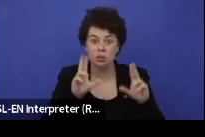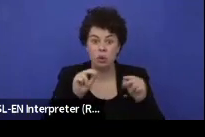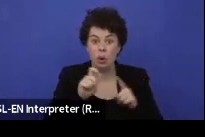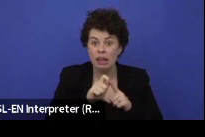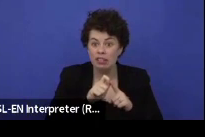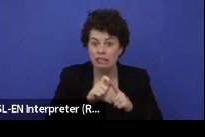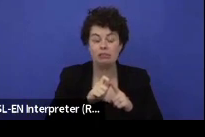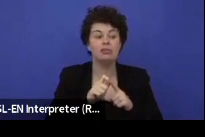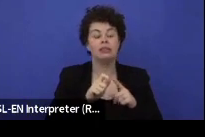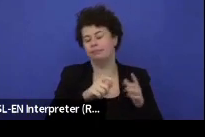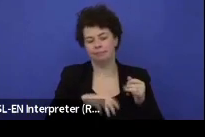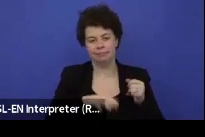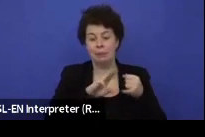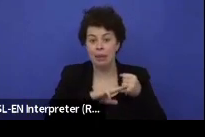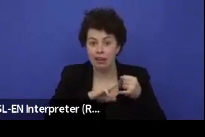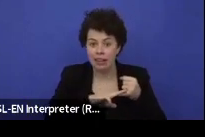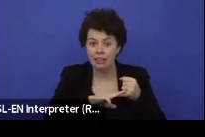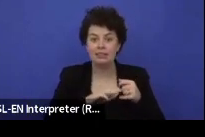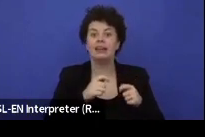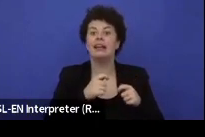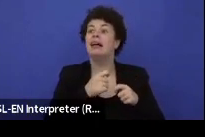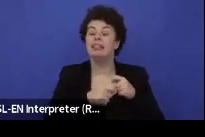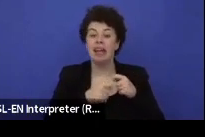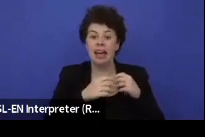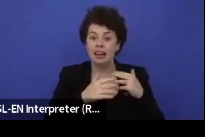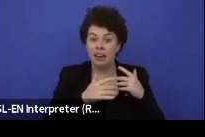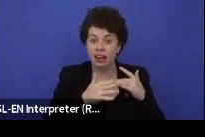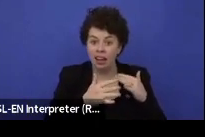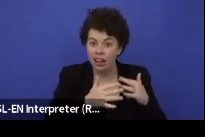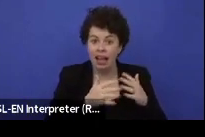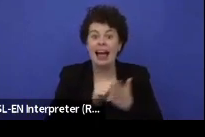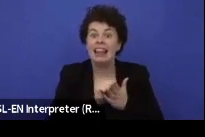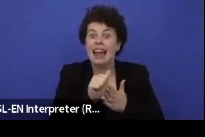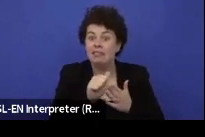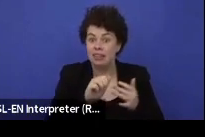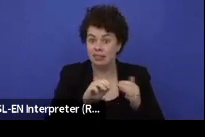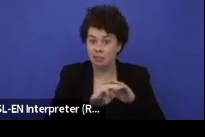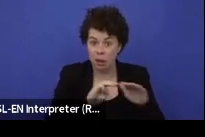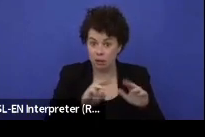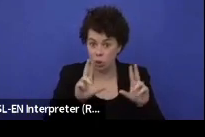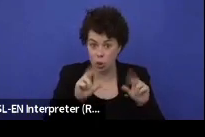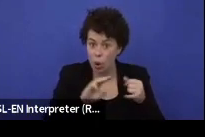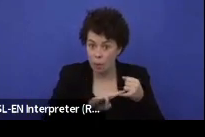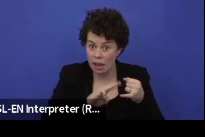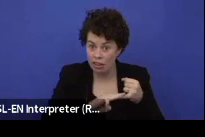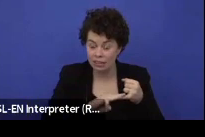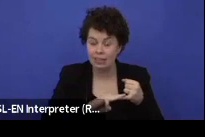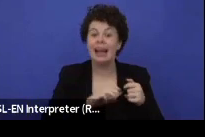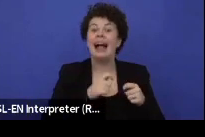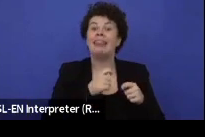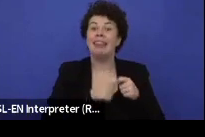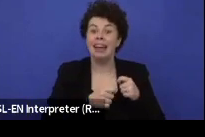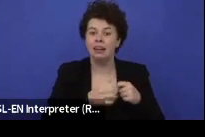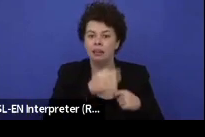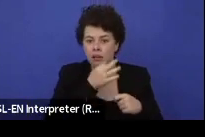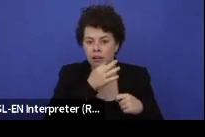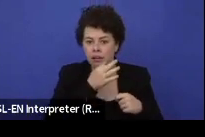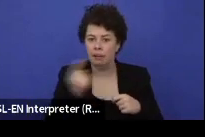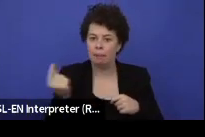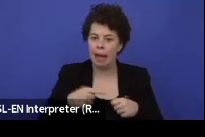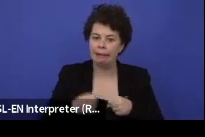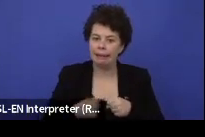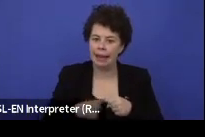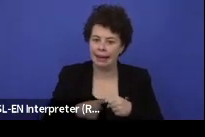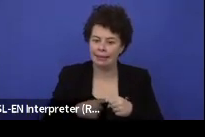period and they're right back then to month 1, if you like. So they then have to start counting that again up to 12 months before